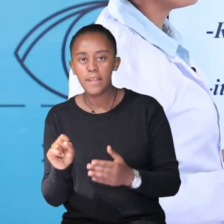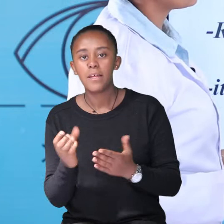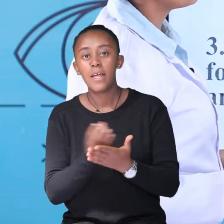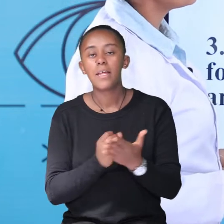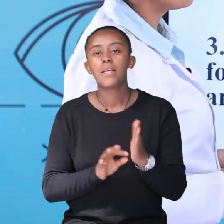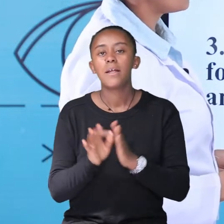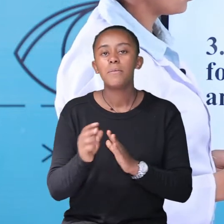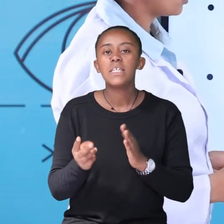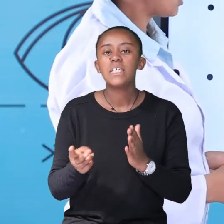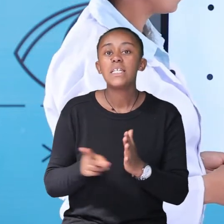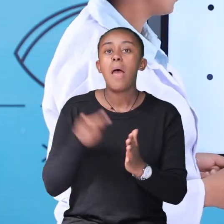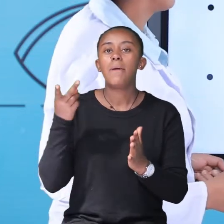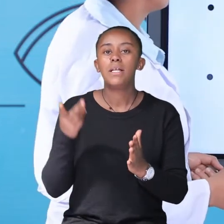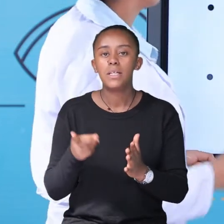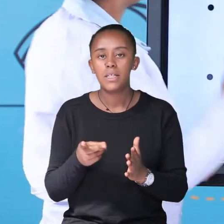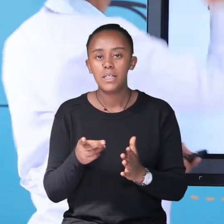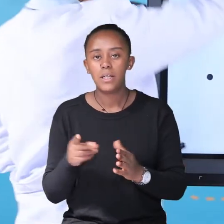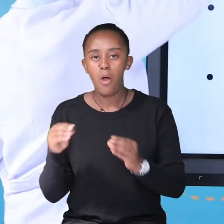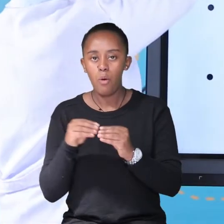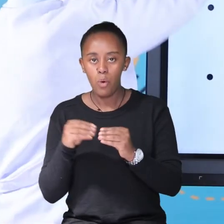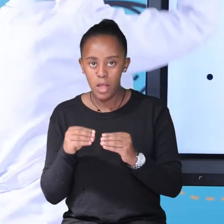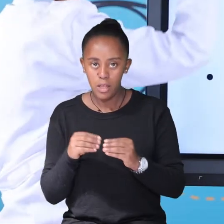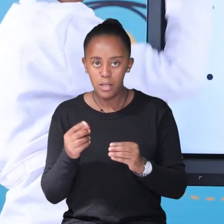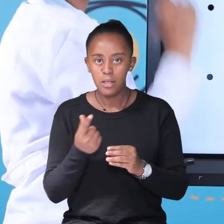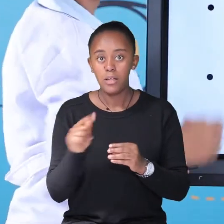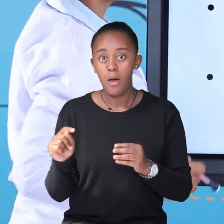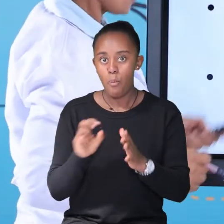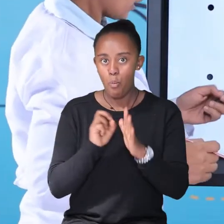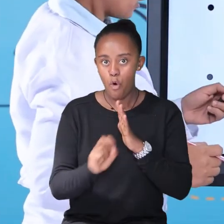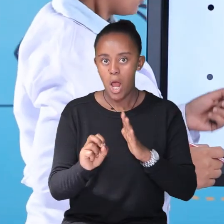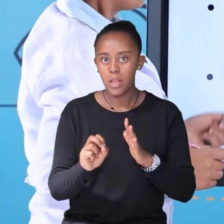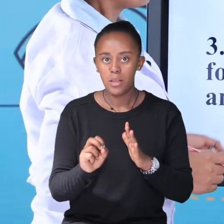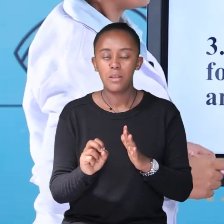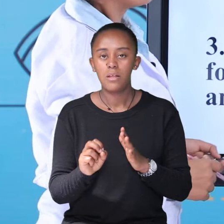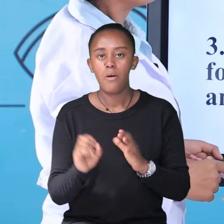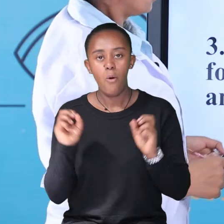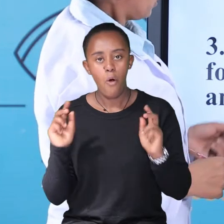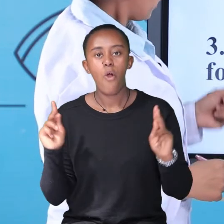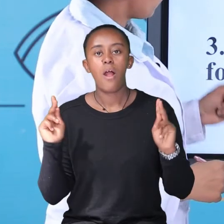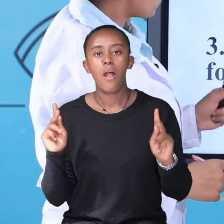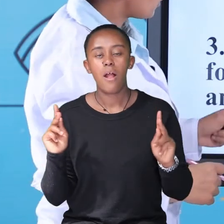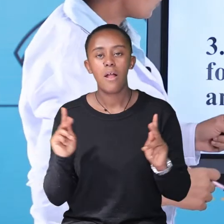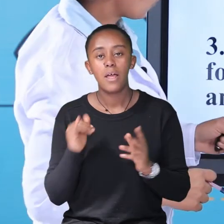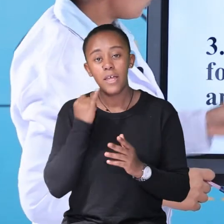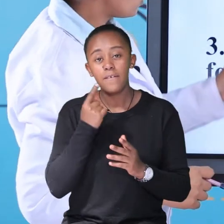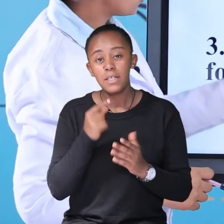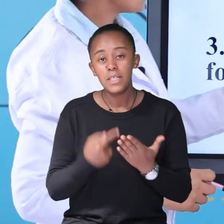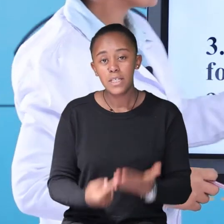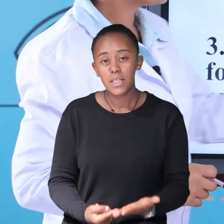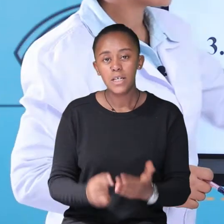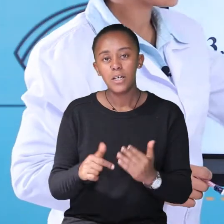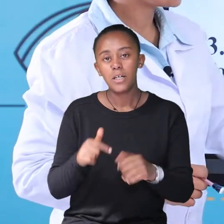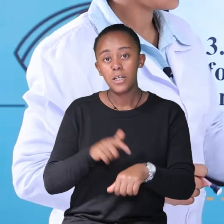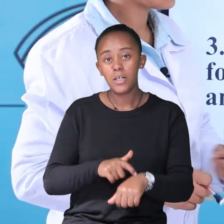numbers double when we calculate the product. Okay, if this is so,